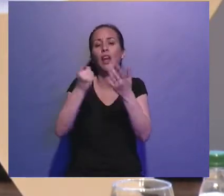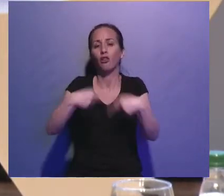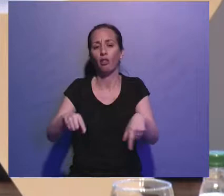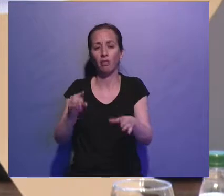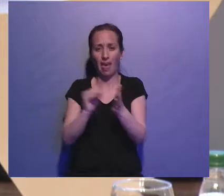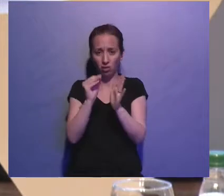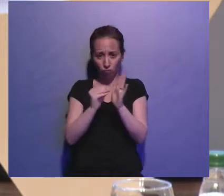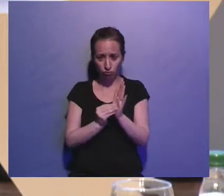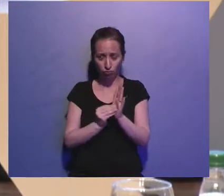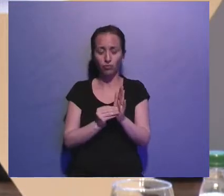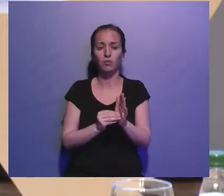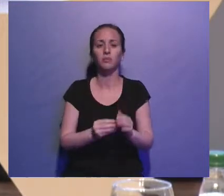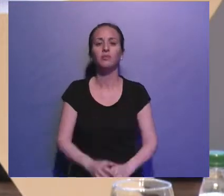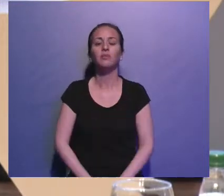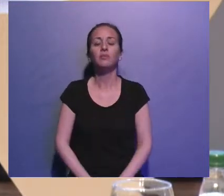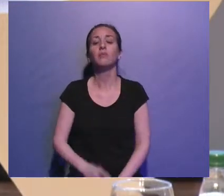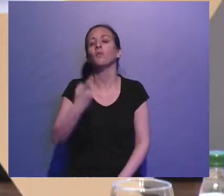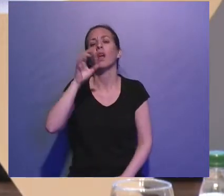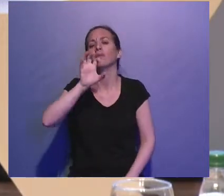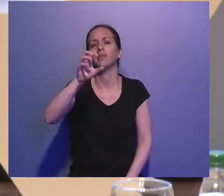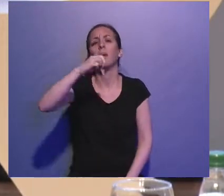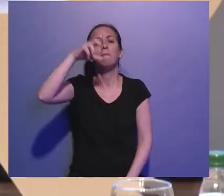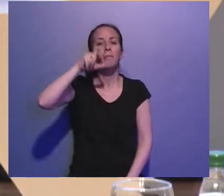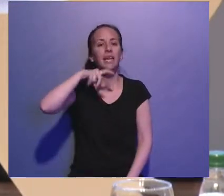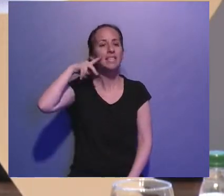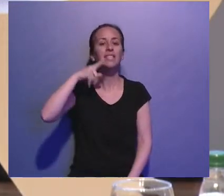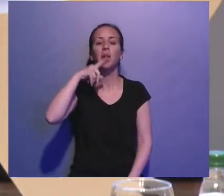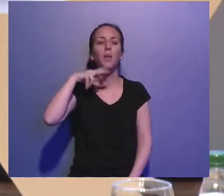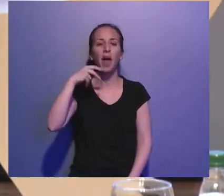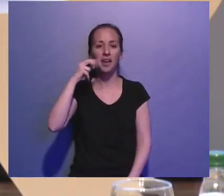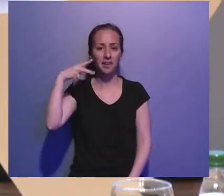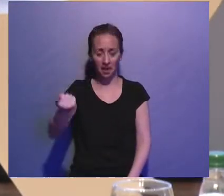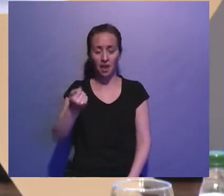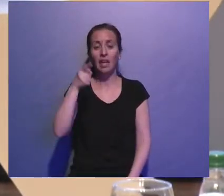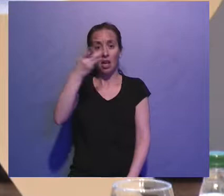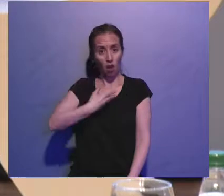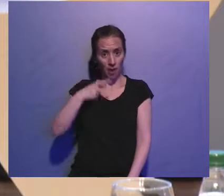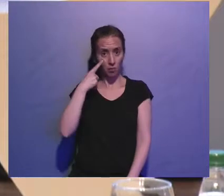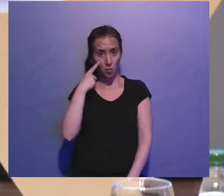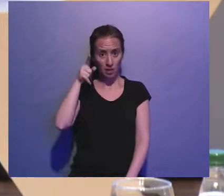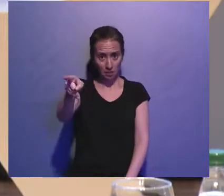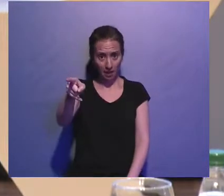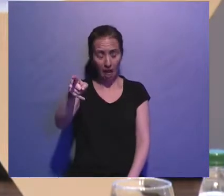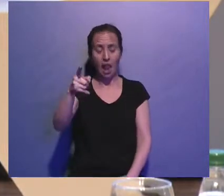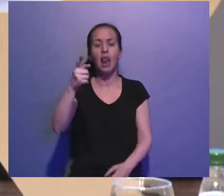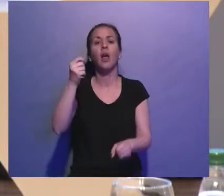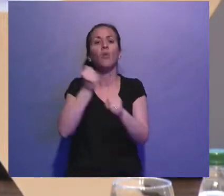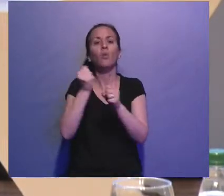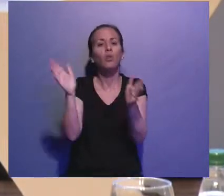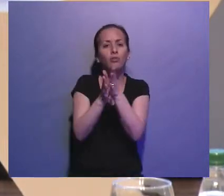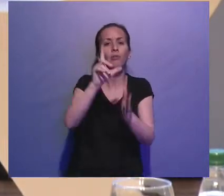Pittsburgh, Pennsylvania. So in Pittsburgh, the city government works with the county and the local